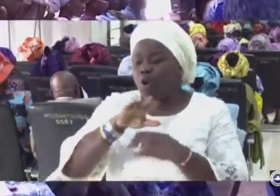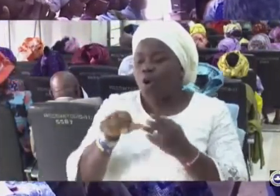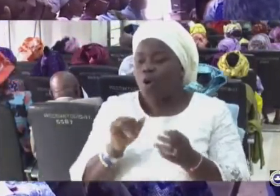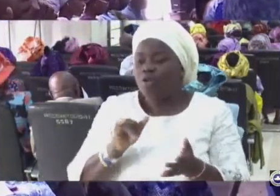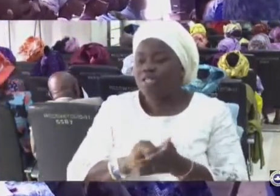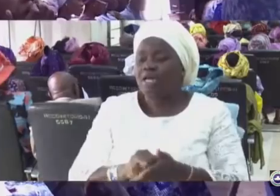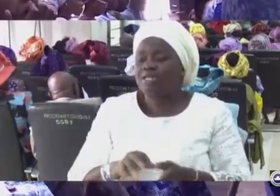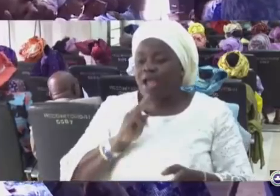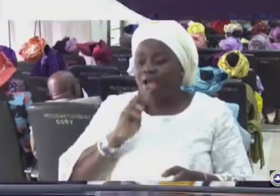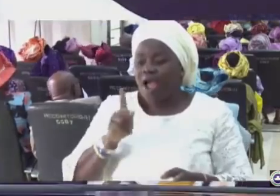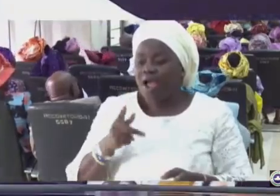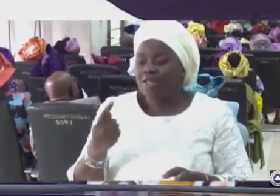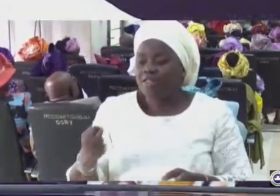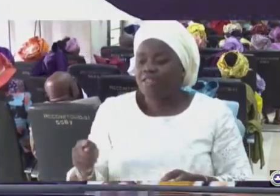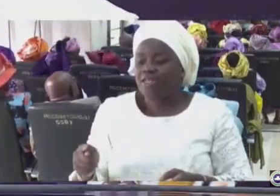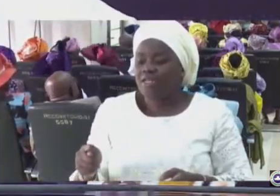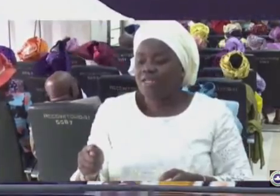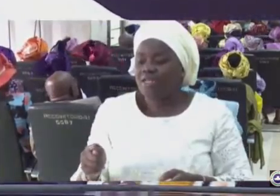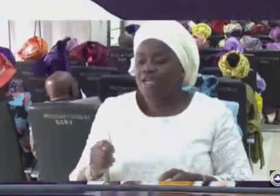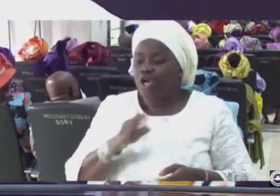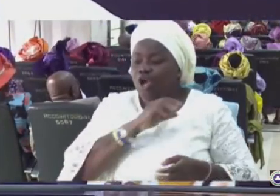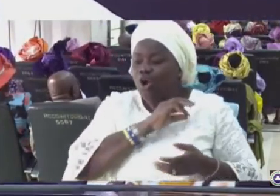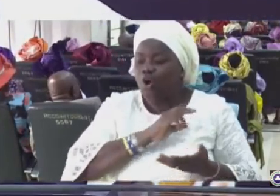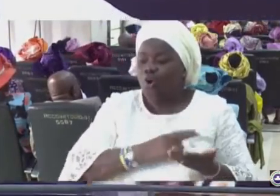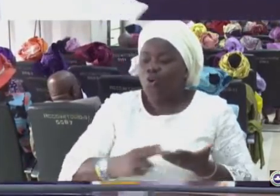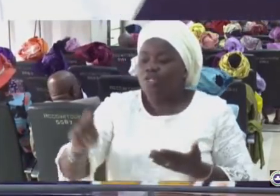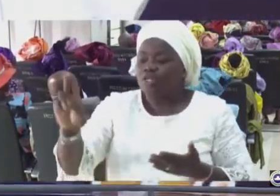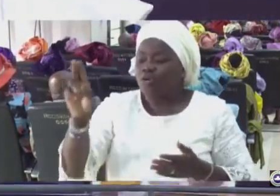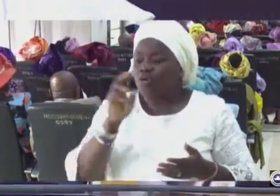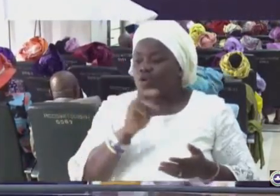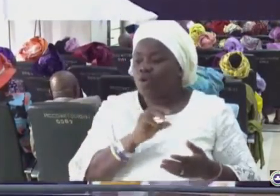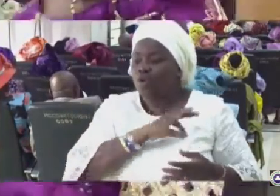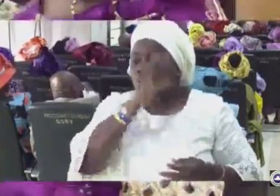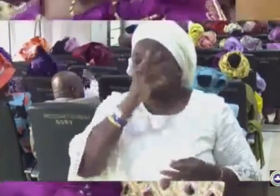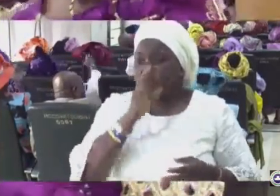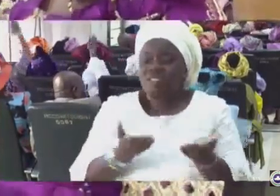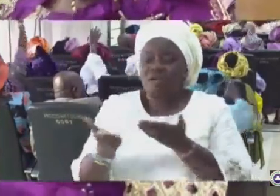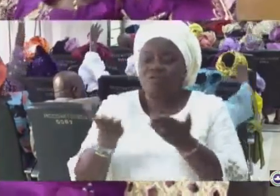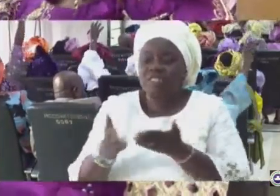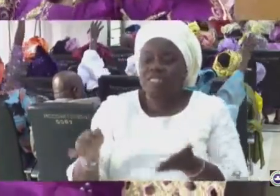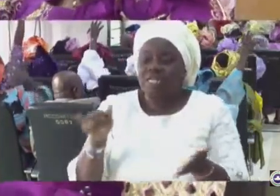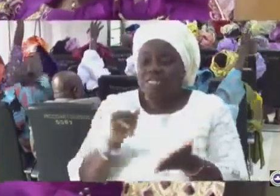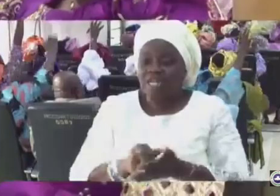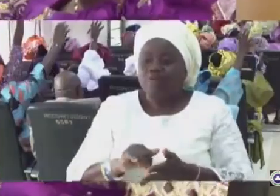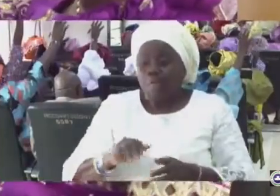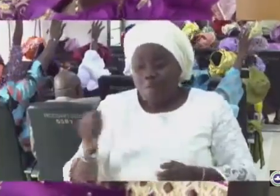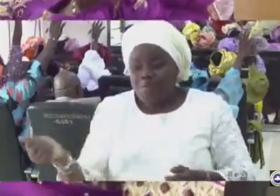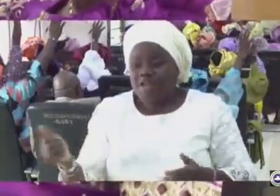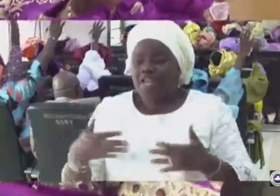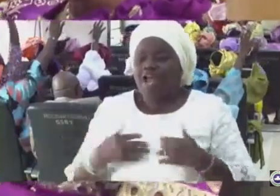eat. If you are one of such people, will you shout hallelujah with me?